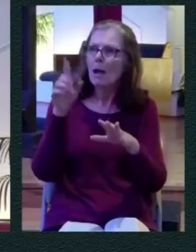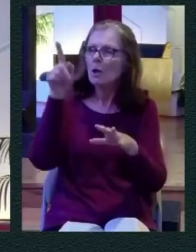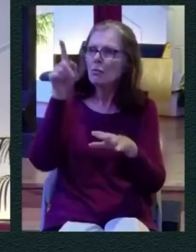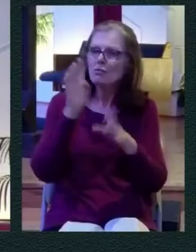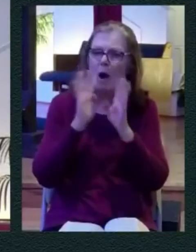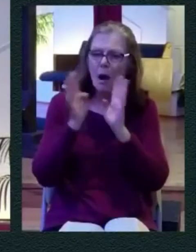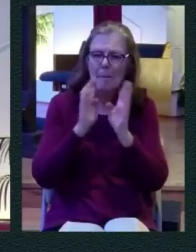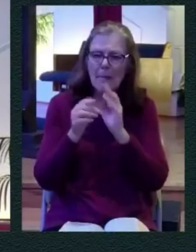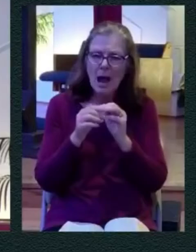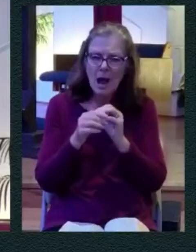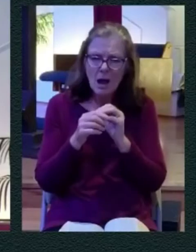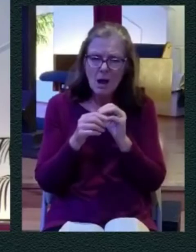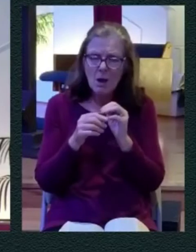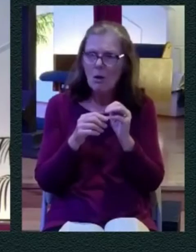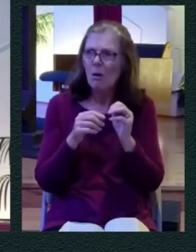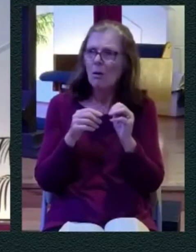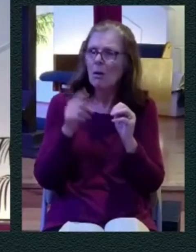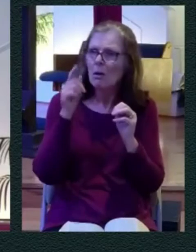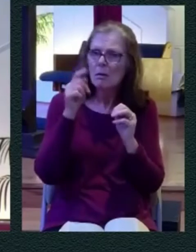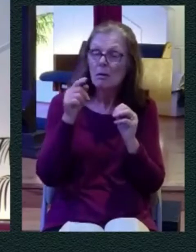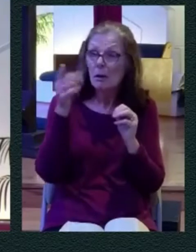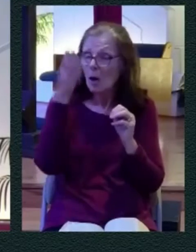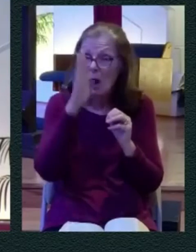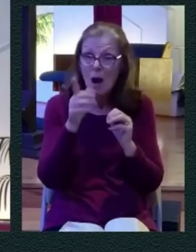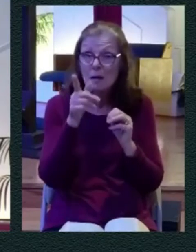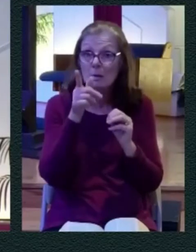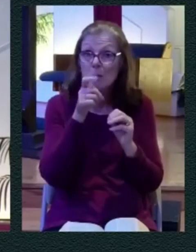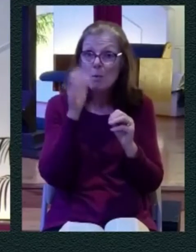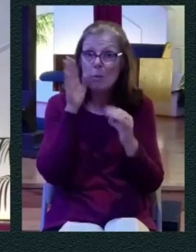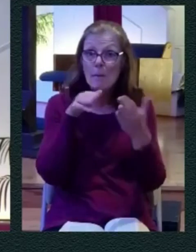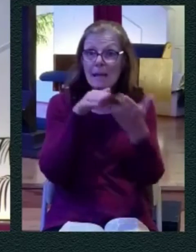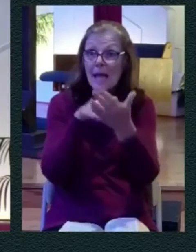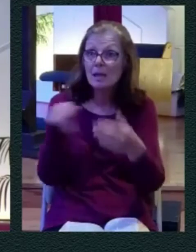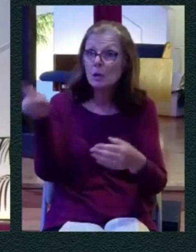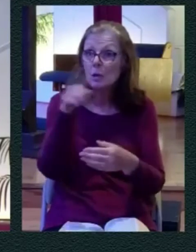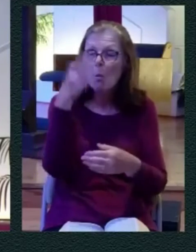will move against you because he loves you.